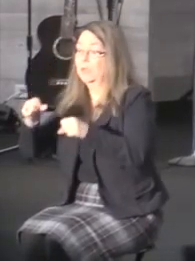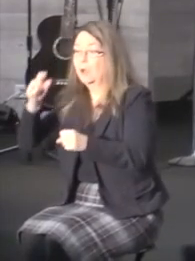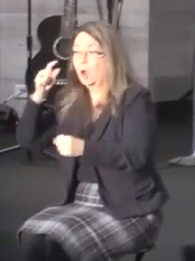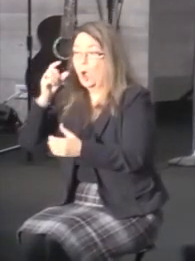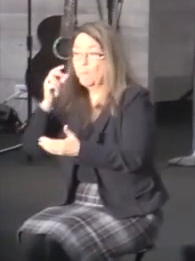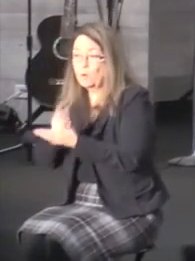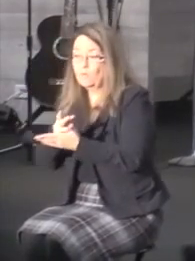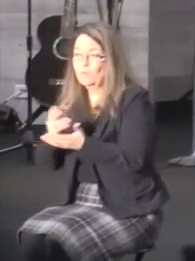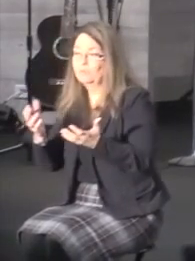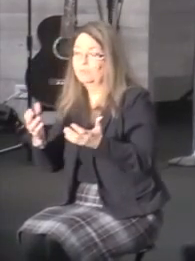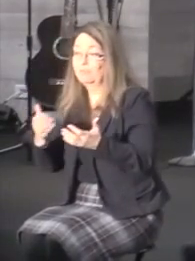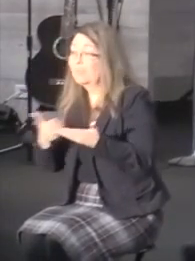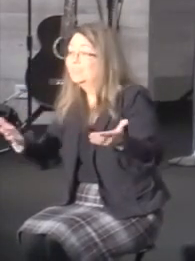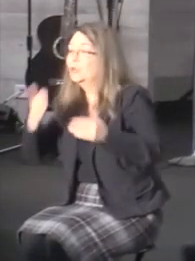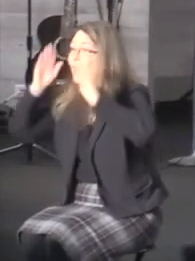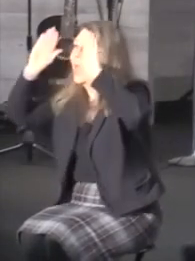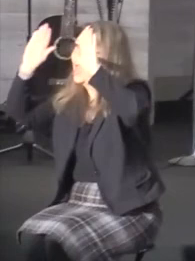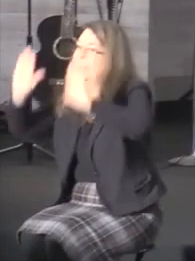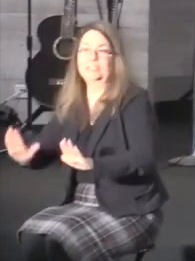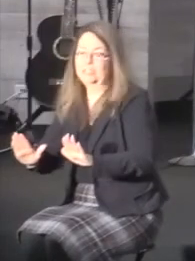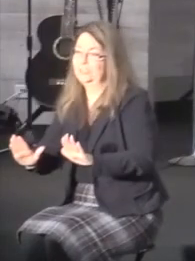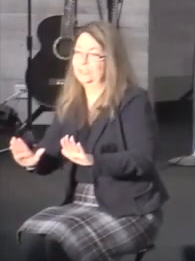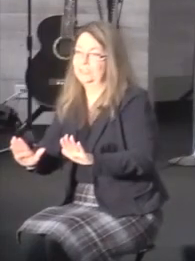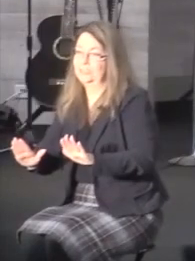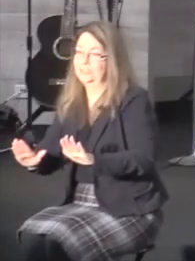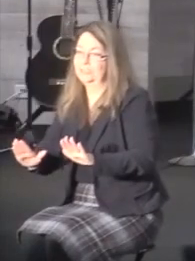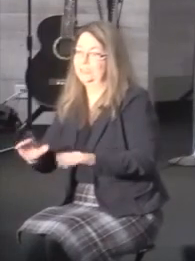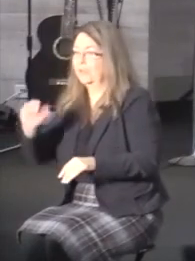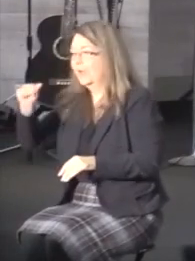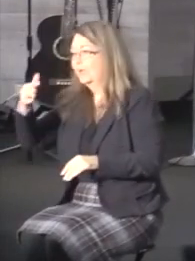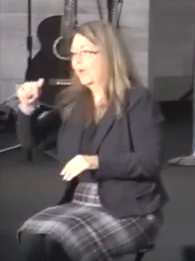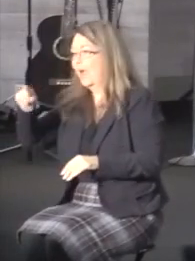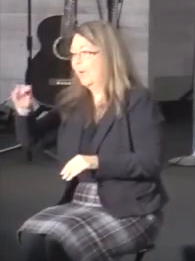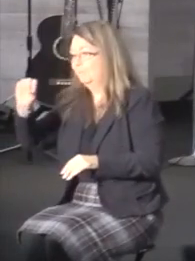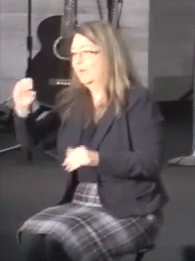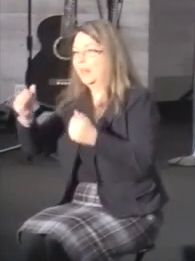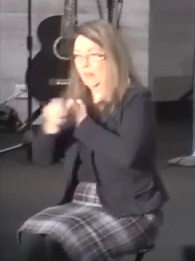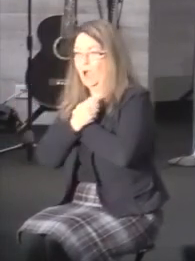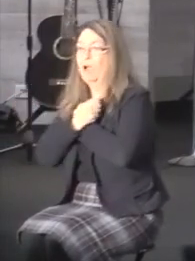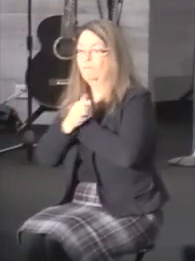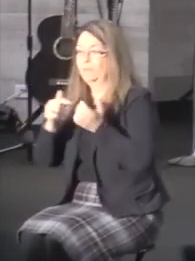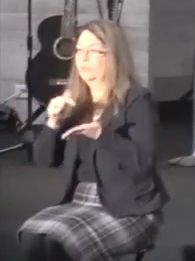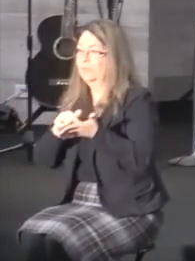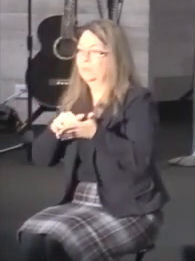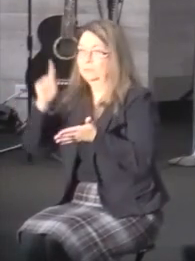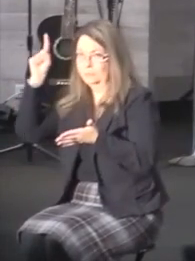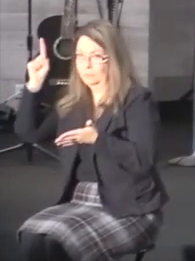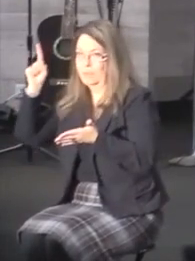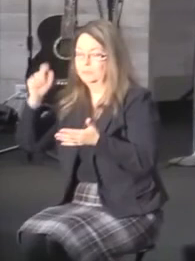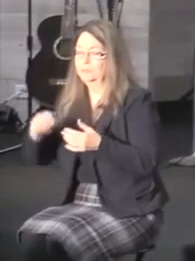what is excellent. Now, the first thing that he mentions right here is love. It's the word agape. That's the Greek word for love. They had different words for love. It